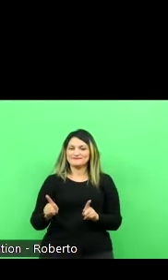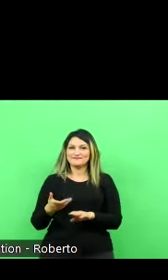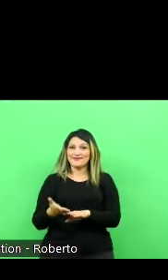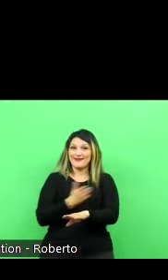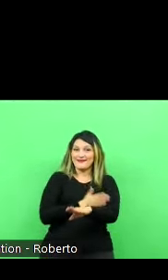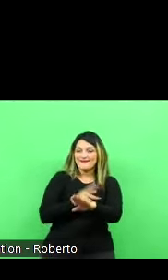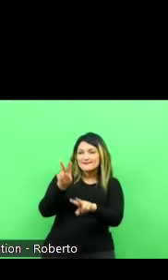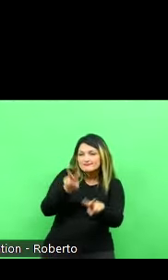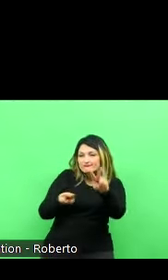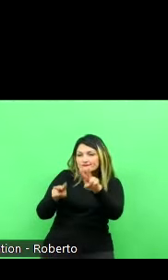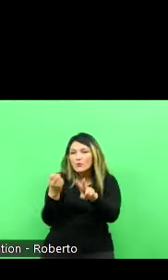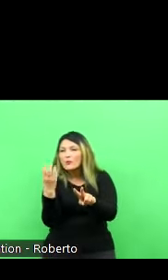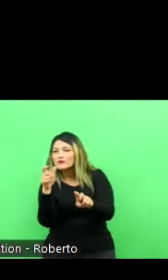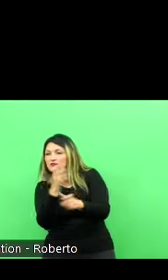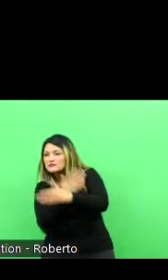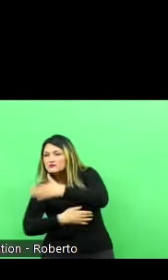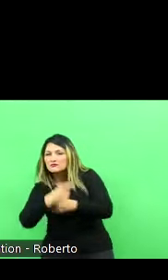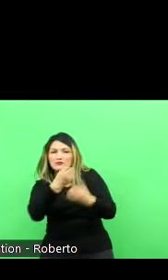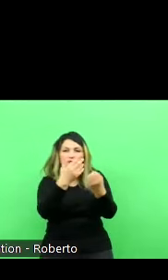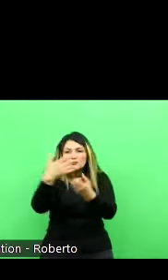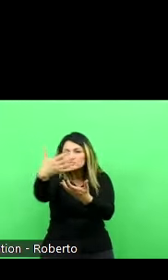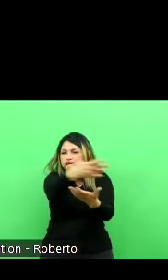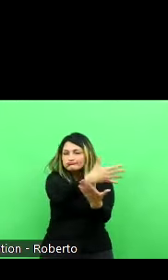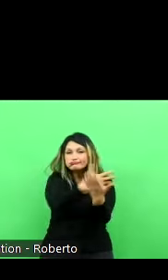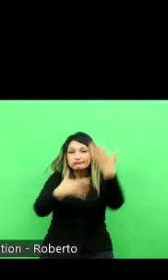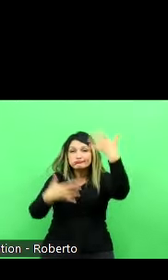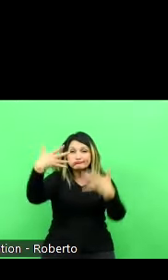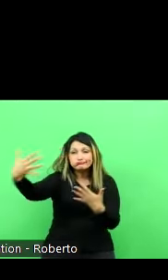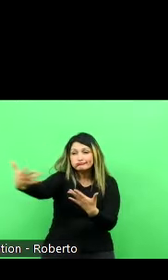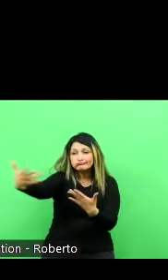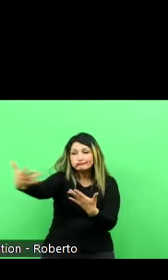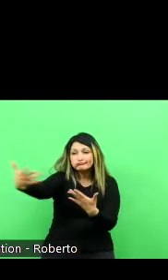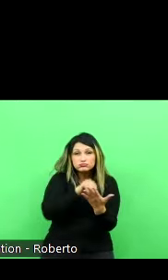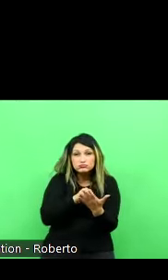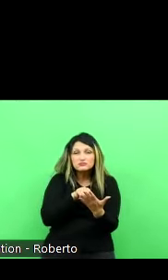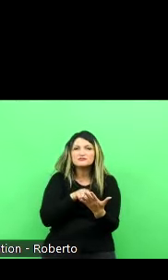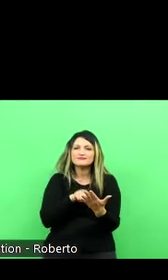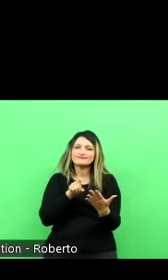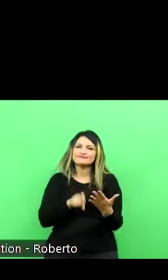and we want to take specific action points. And this is a plan we have been developing